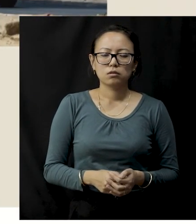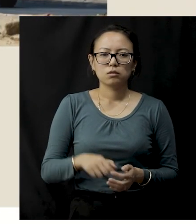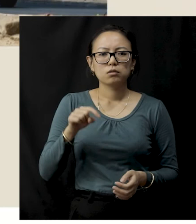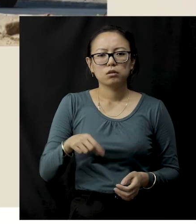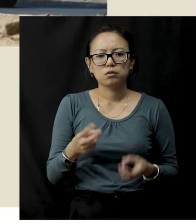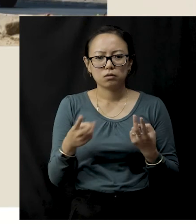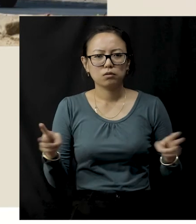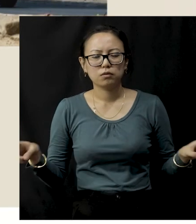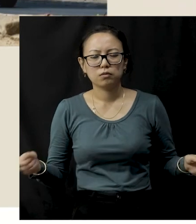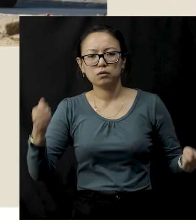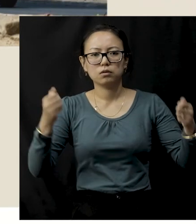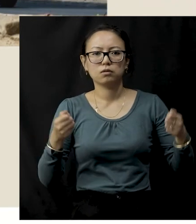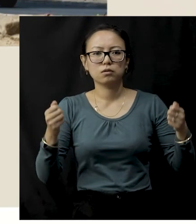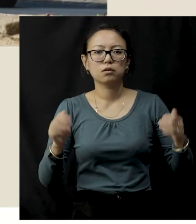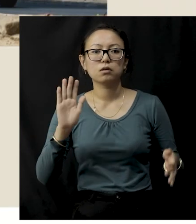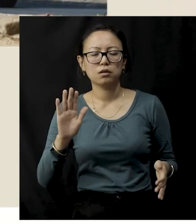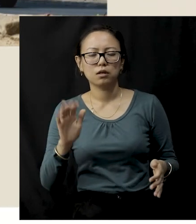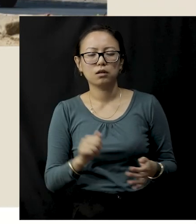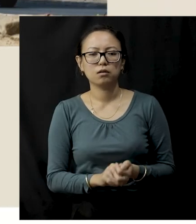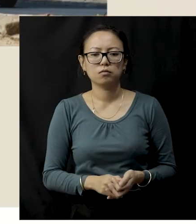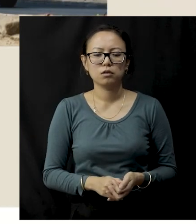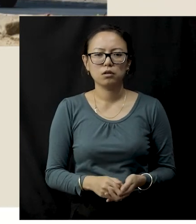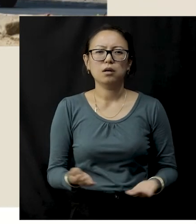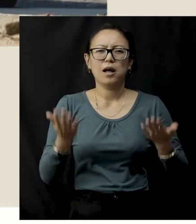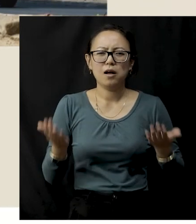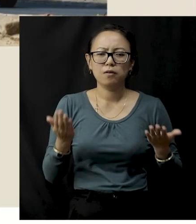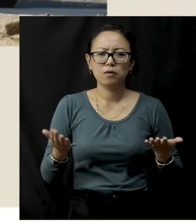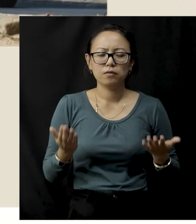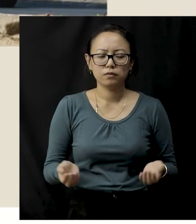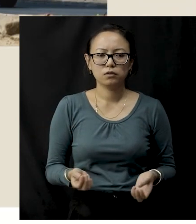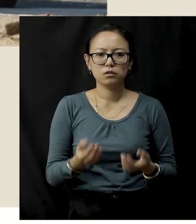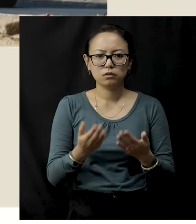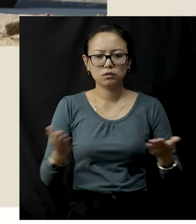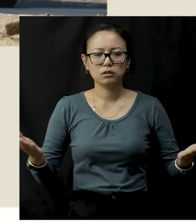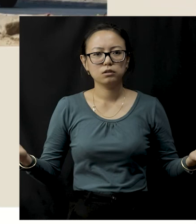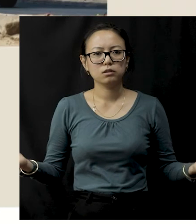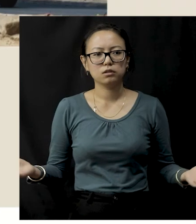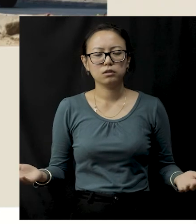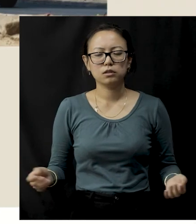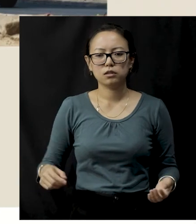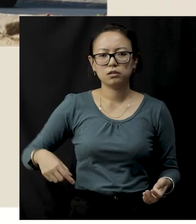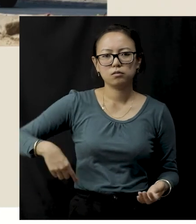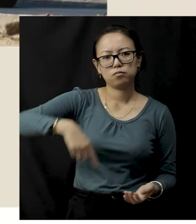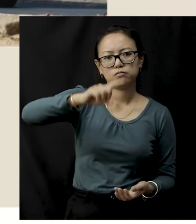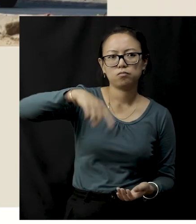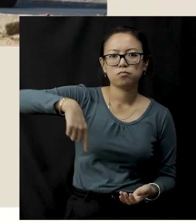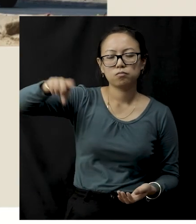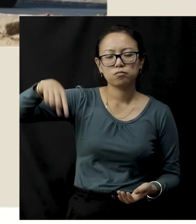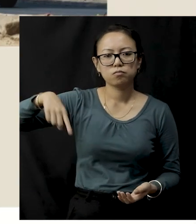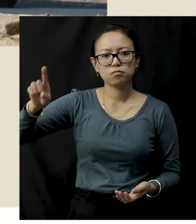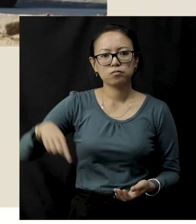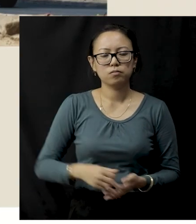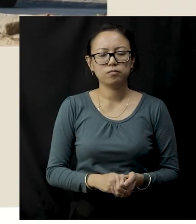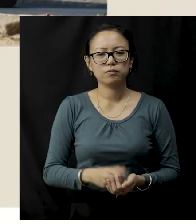buses. We see people carrying heavy things from the trucks, and if you have a bike, a